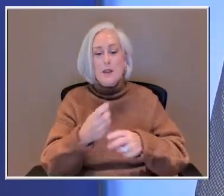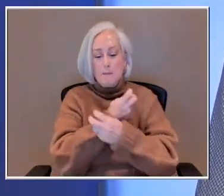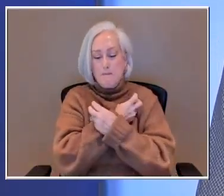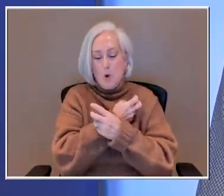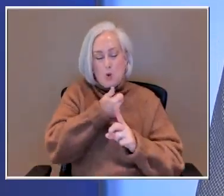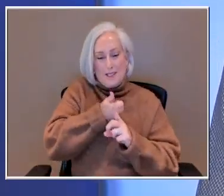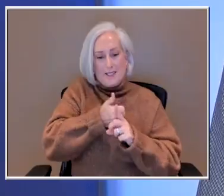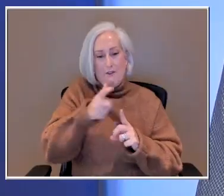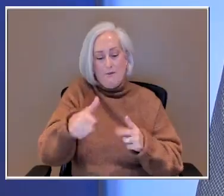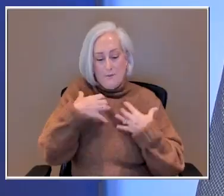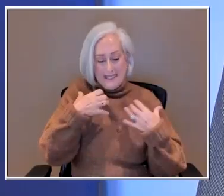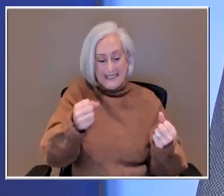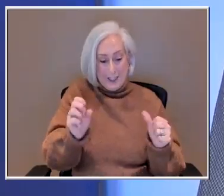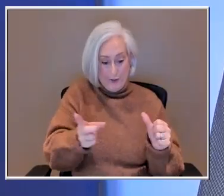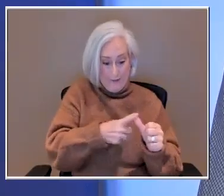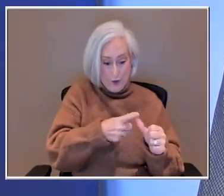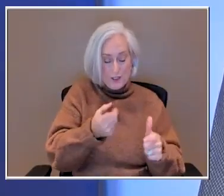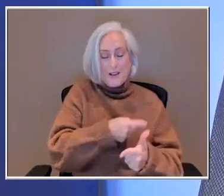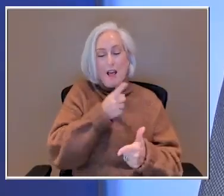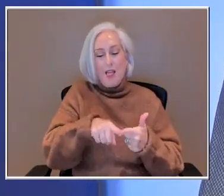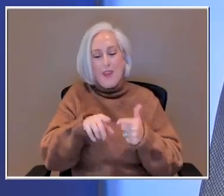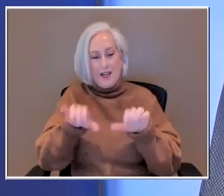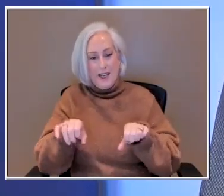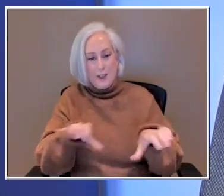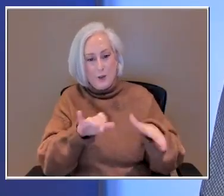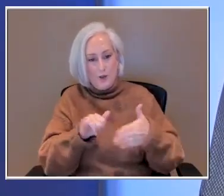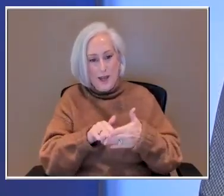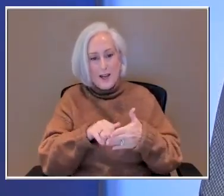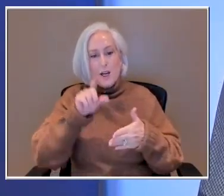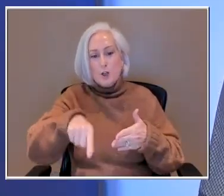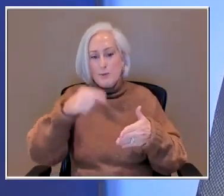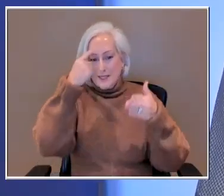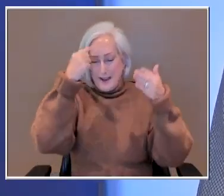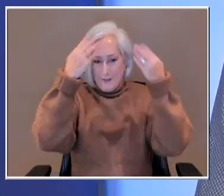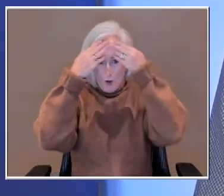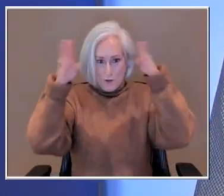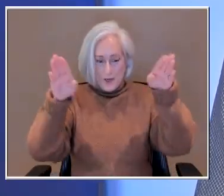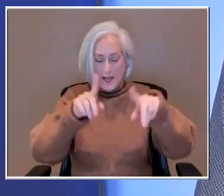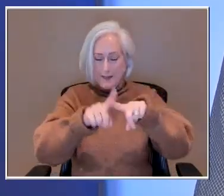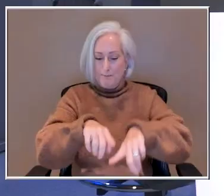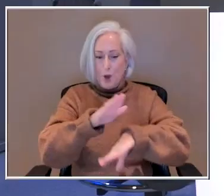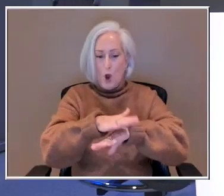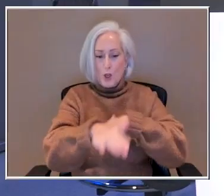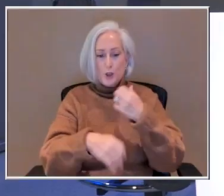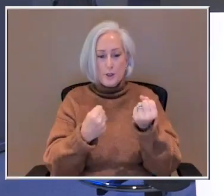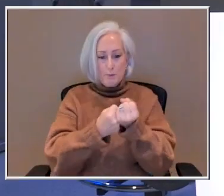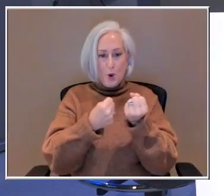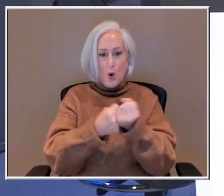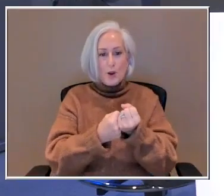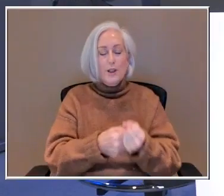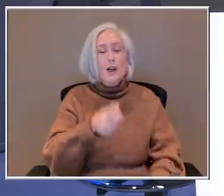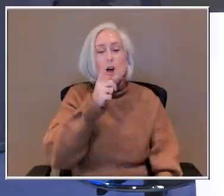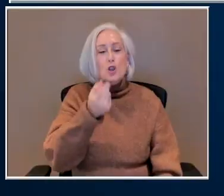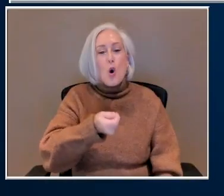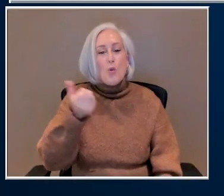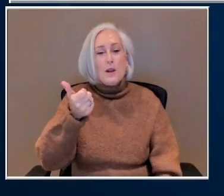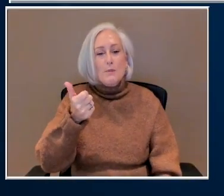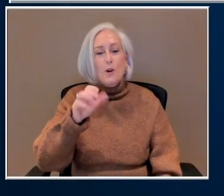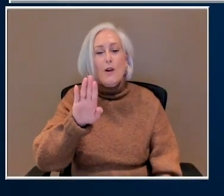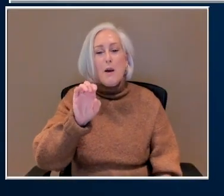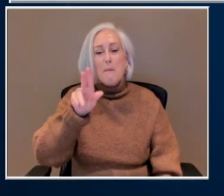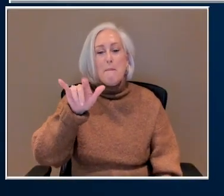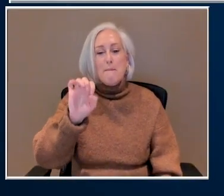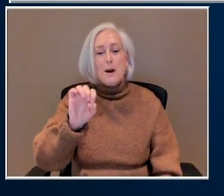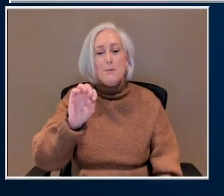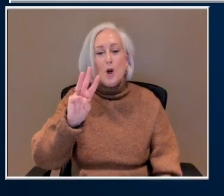just approach it with an open mind and lean on your support. Don't take Celeste's bubble wrap away completely. It's time. Come on. She's